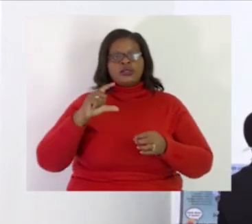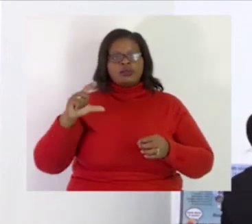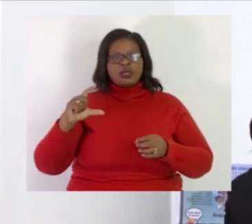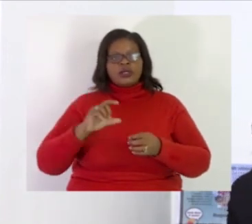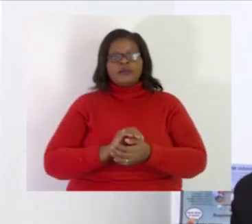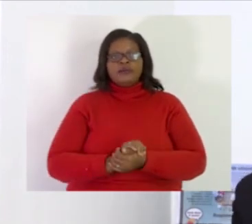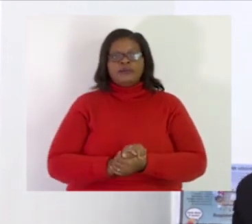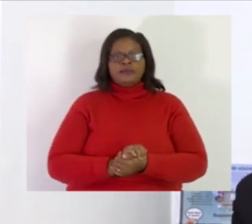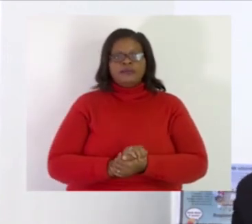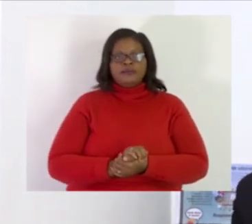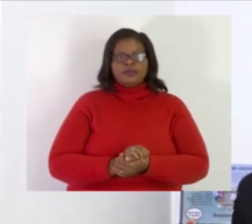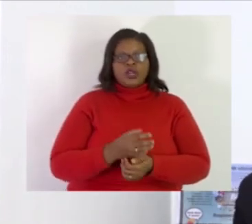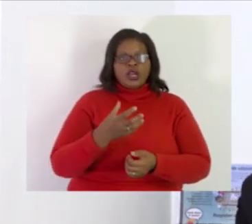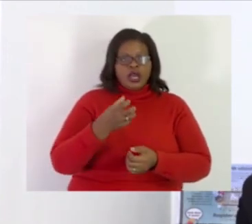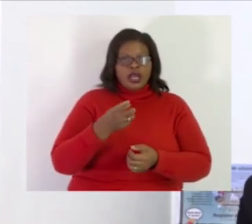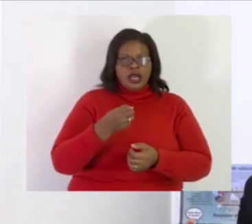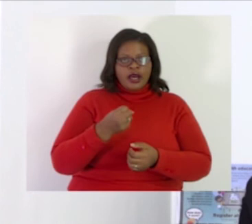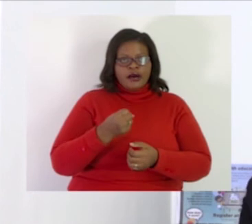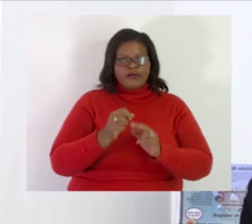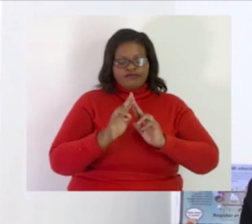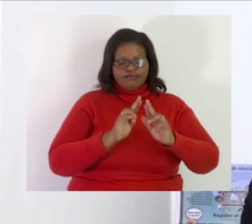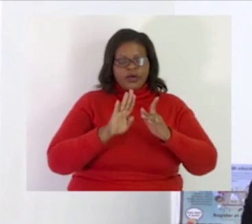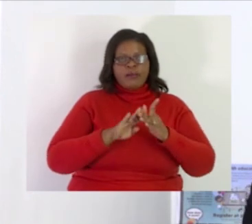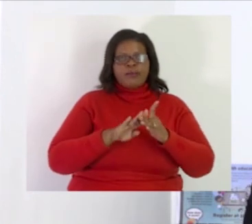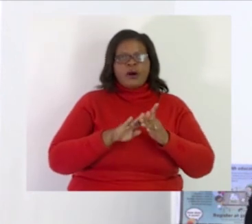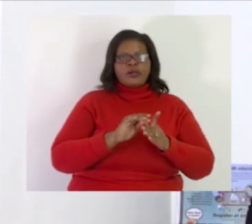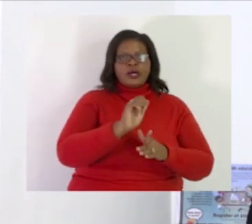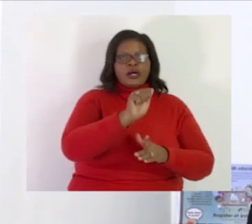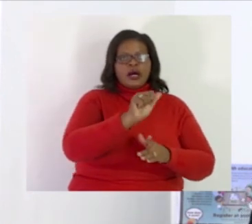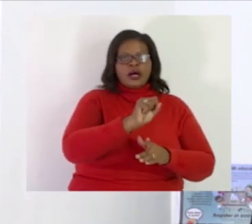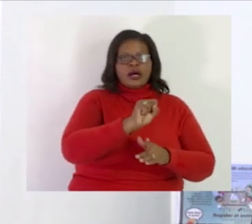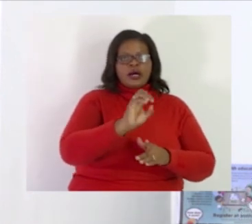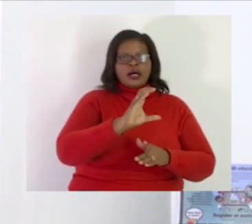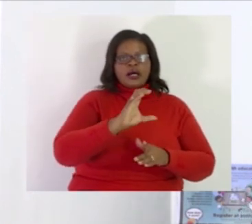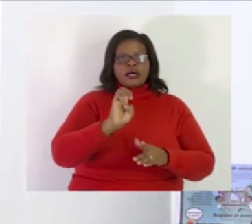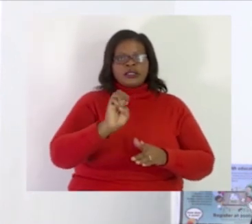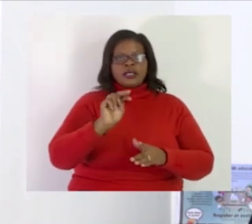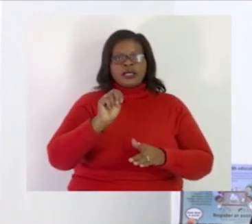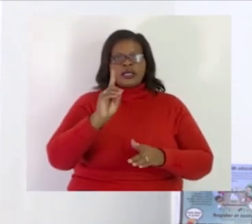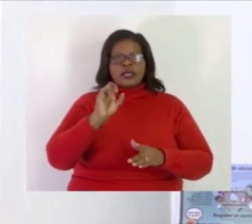say we are putting them in ascending order. Ascending order.